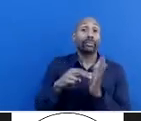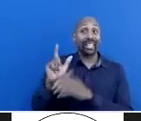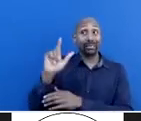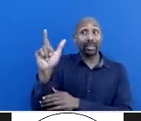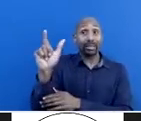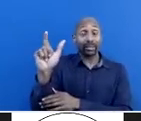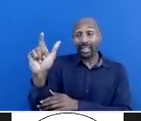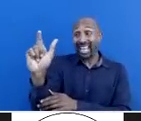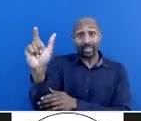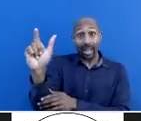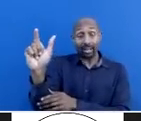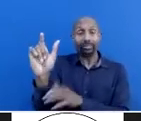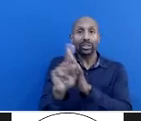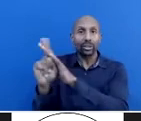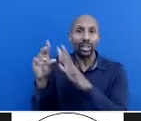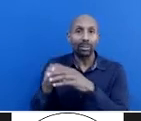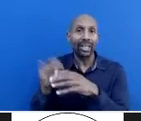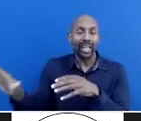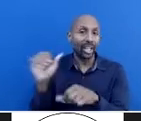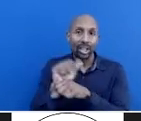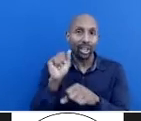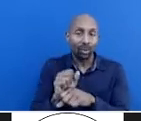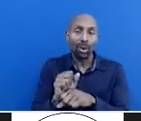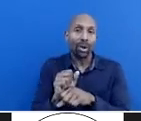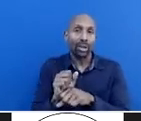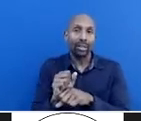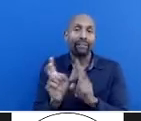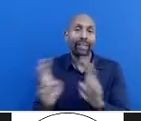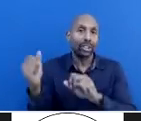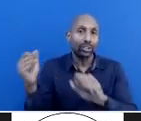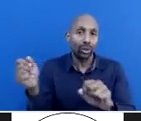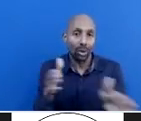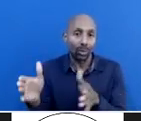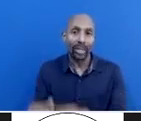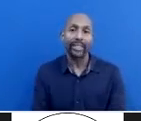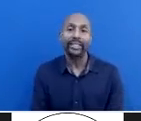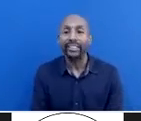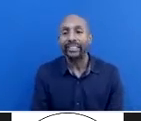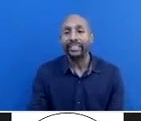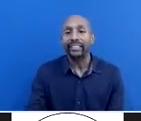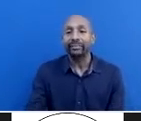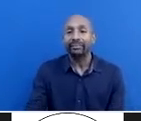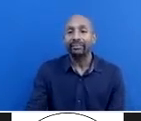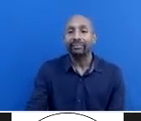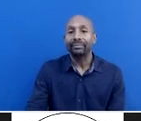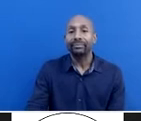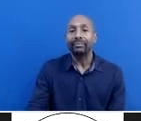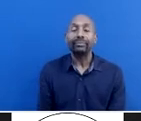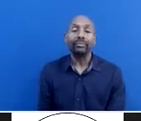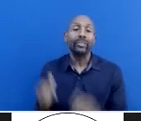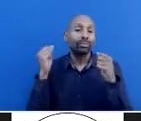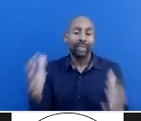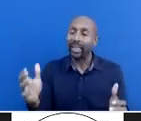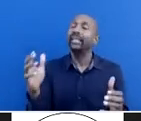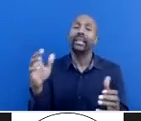untold millions into bondage, was of course only the beginning of